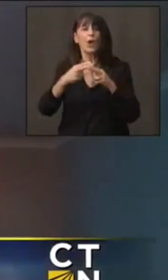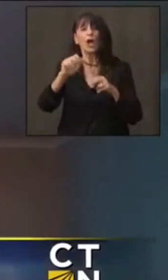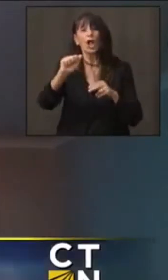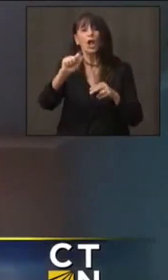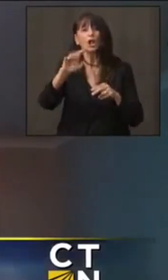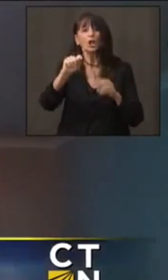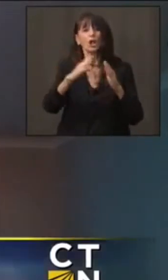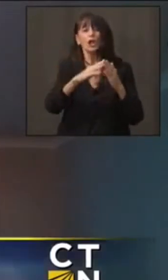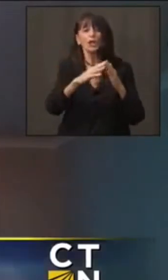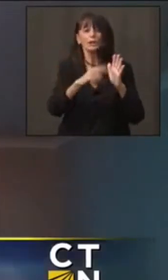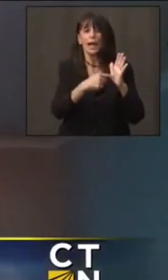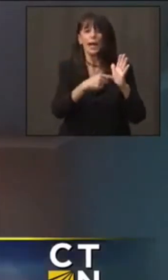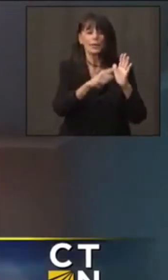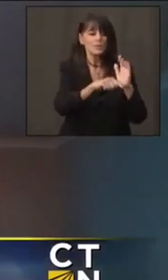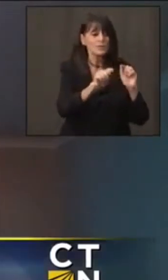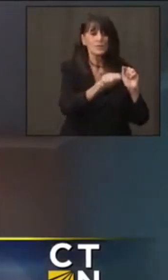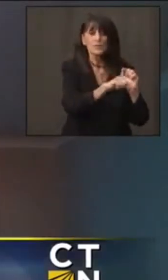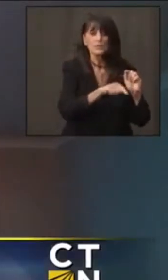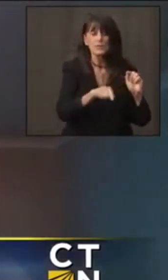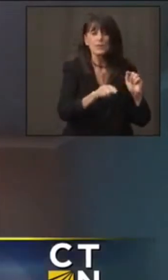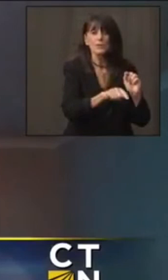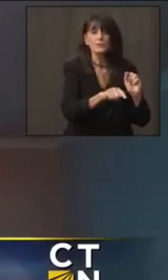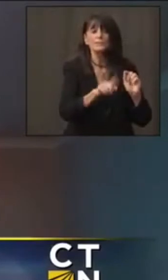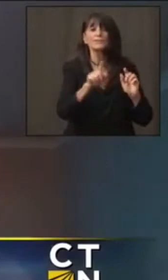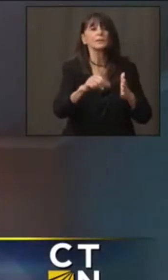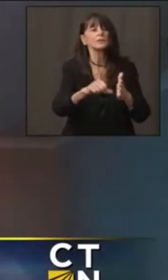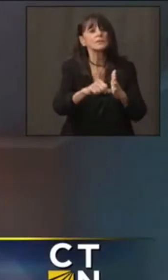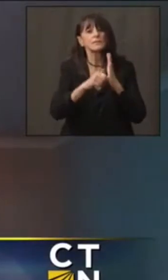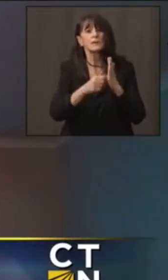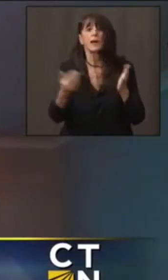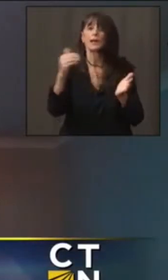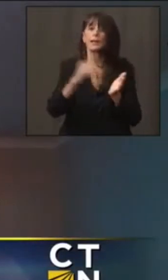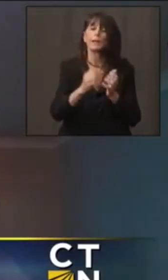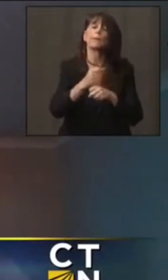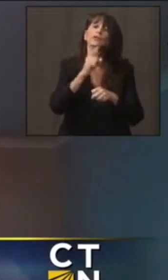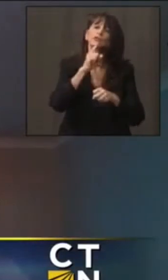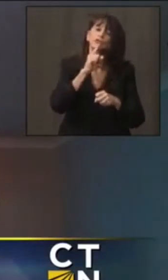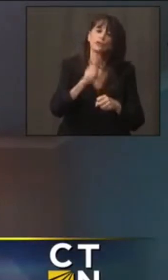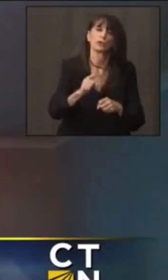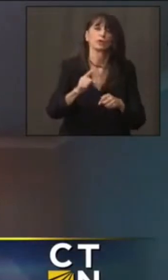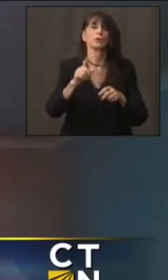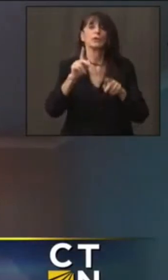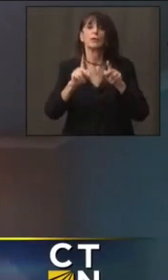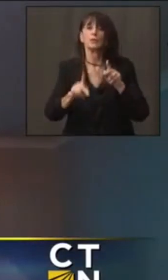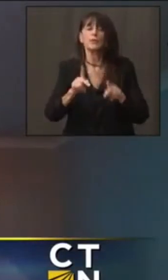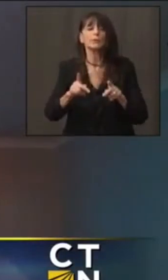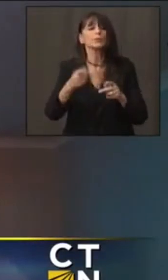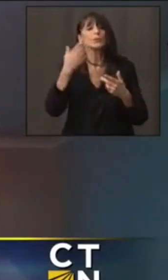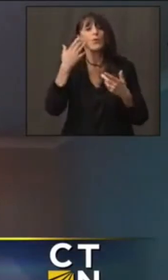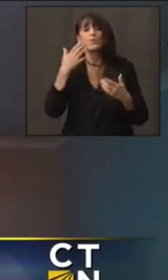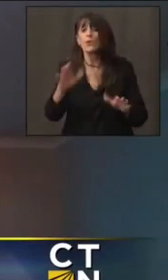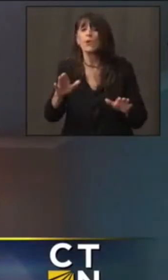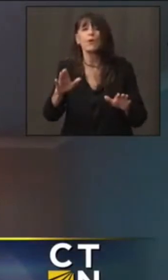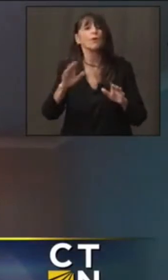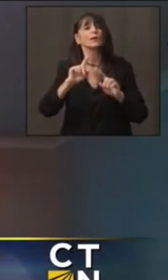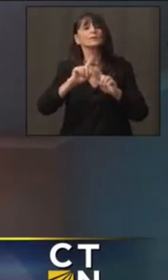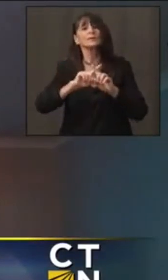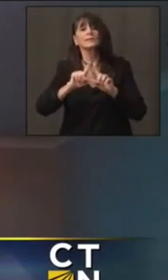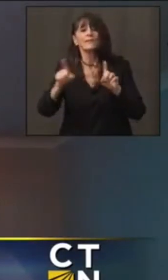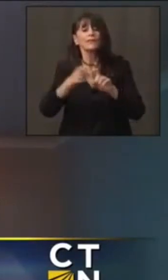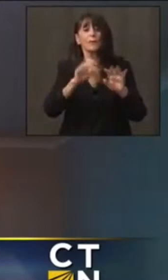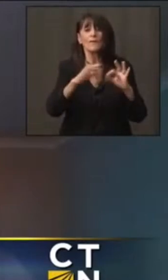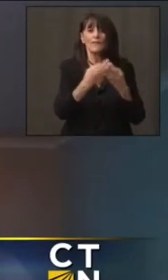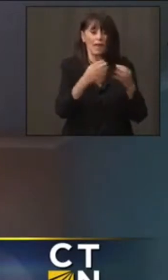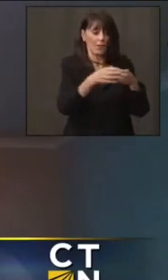to re-emphasize the importance of keeping your contacts with people outside of your family that you live